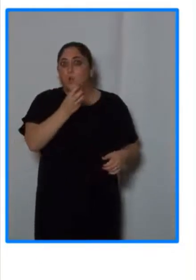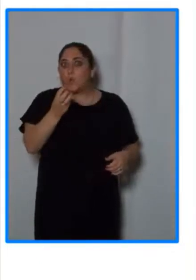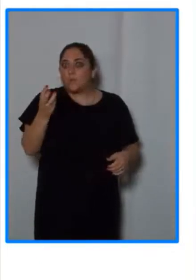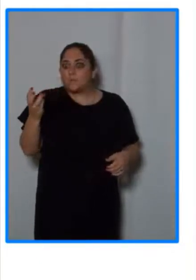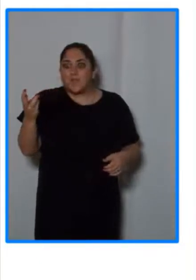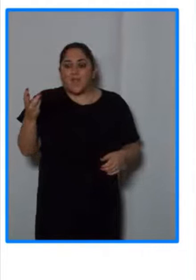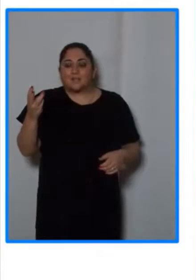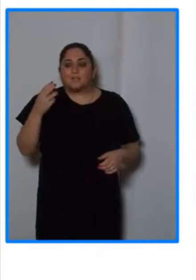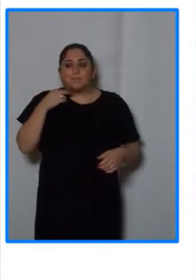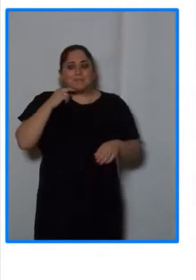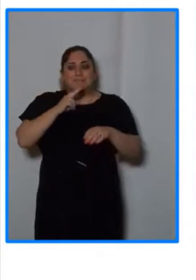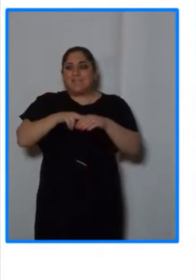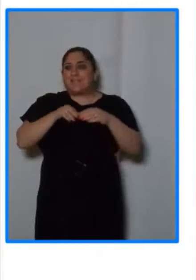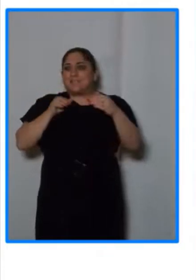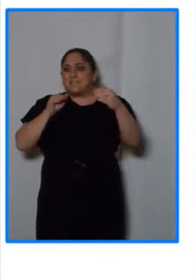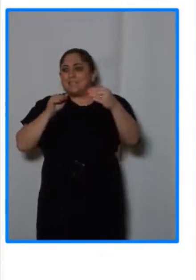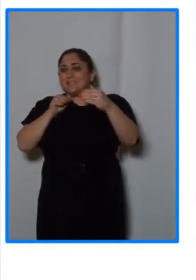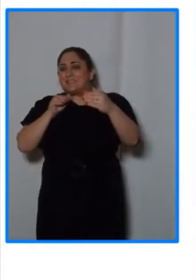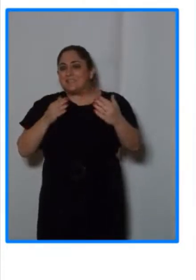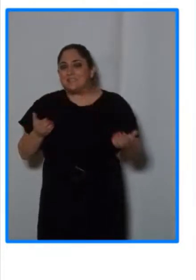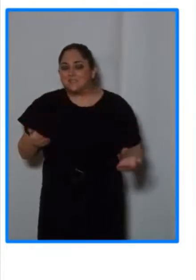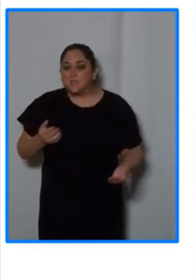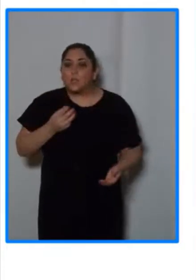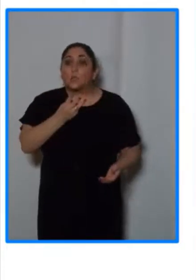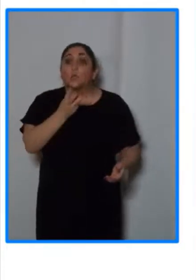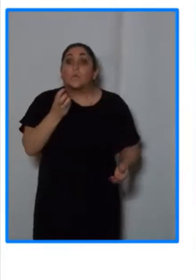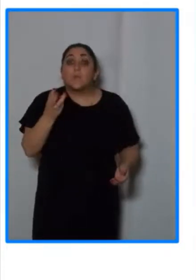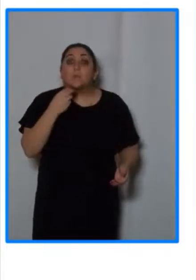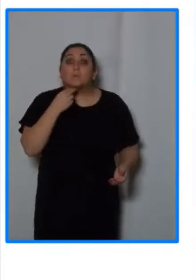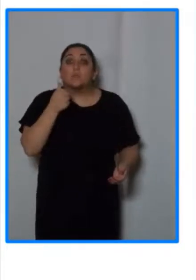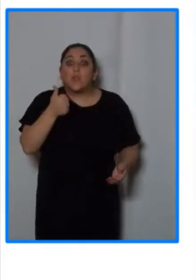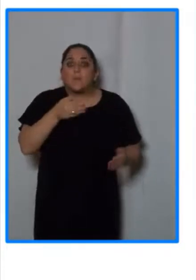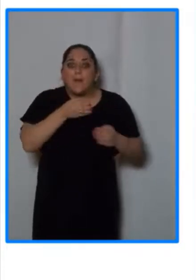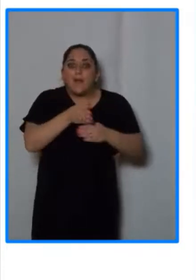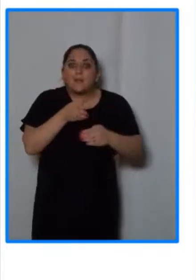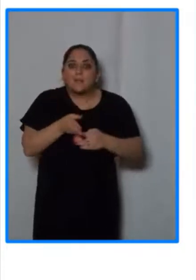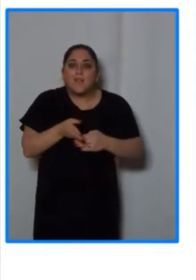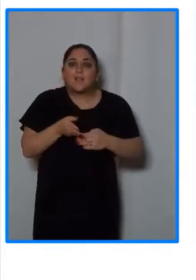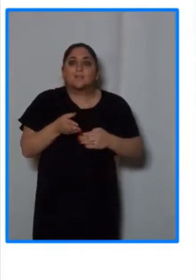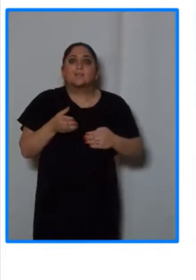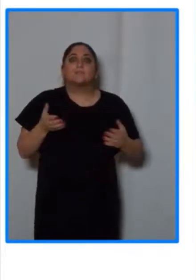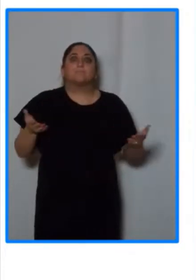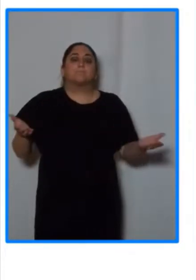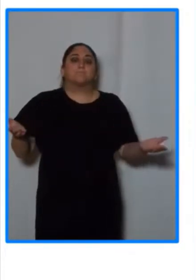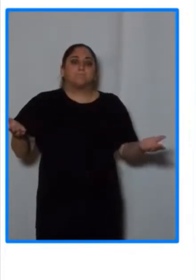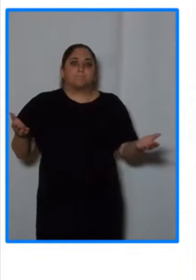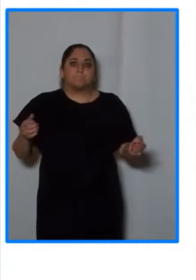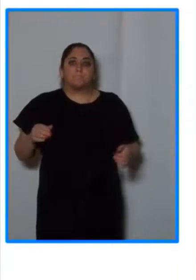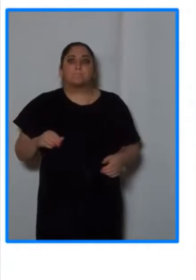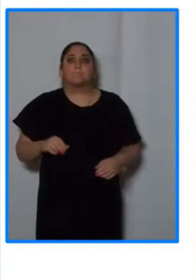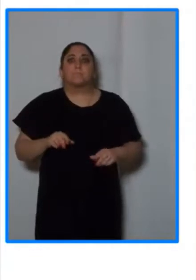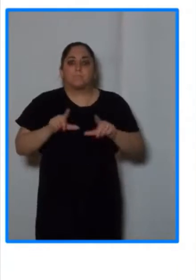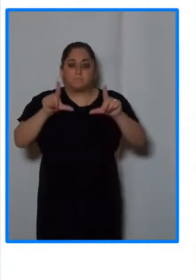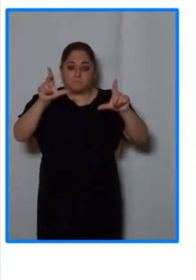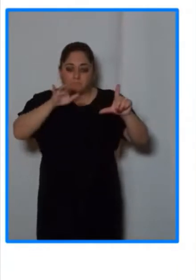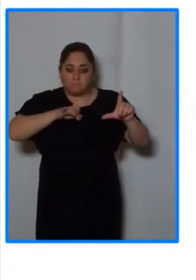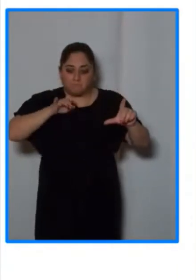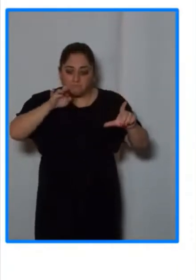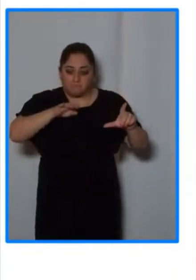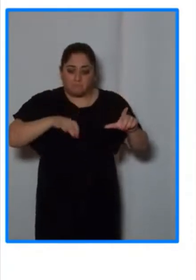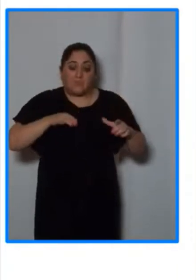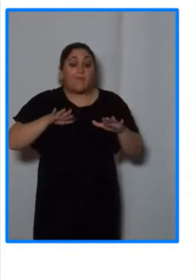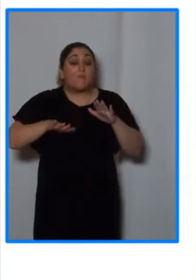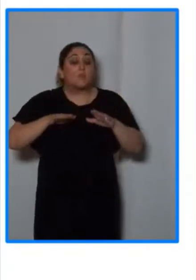meet their needs. So if your website is inaccessible to assistive technology like screen readers that people with